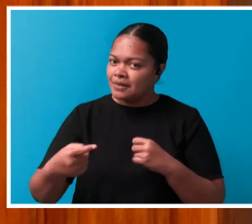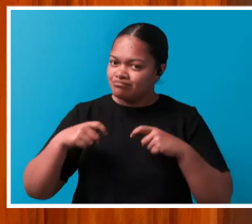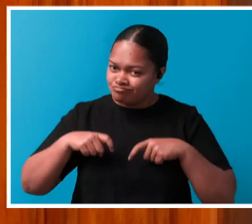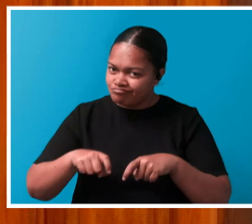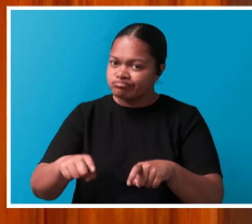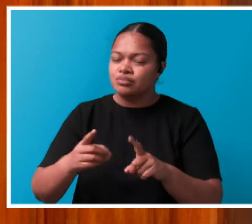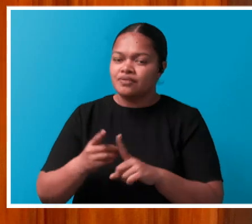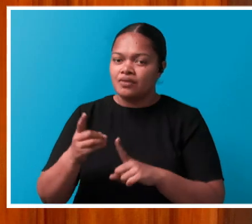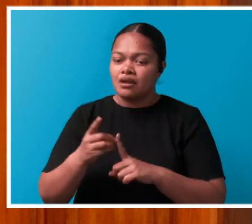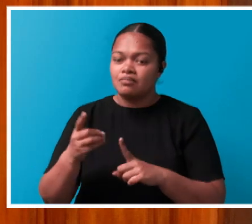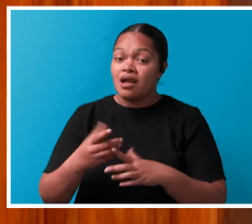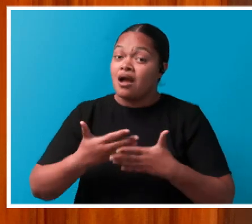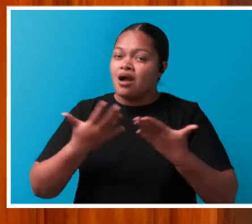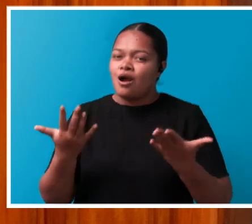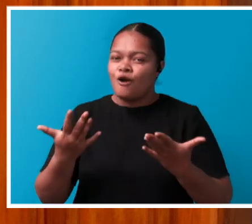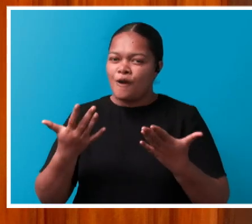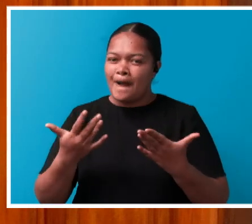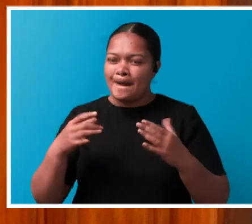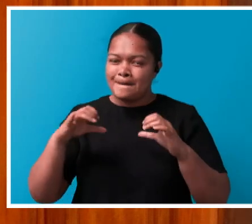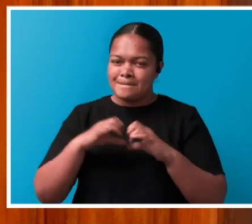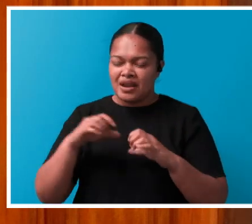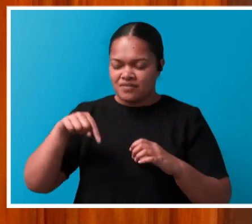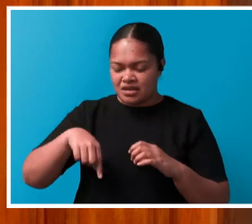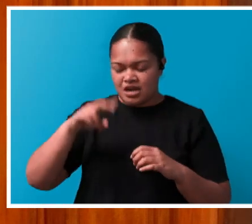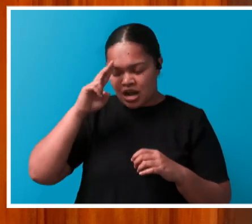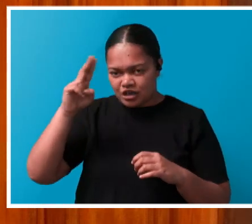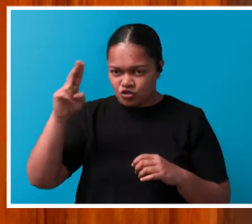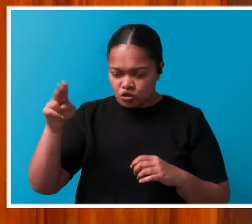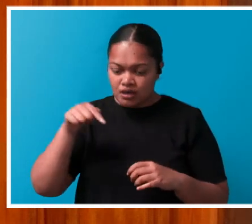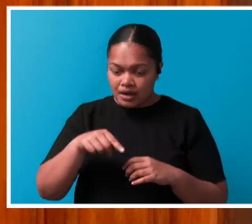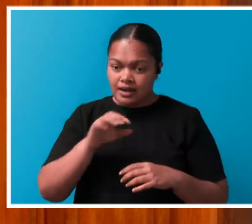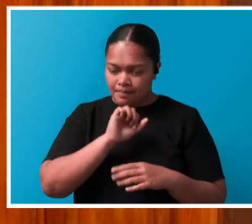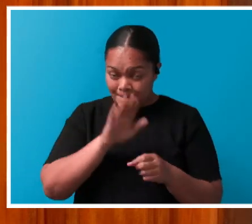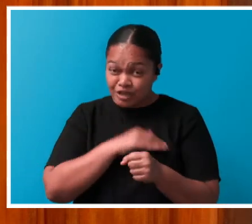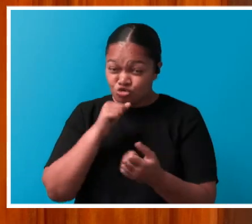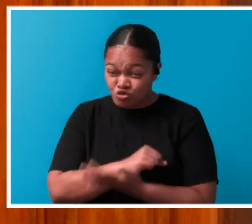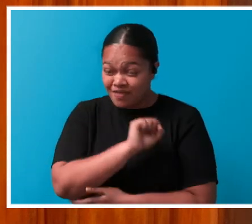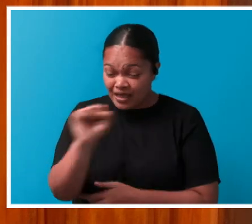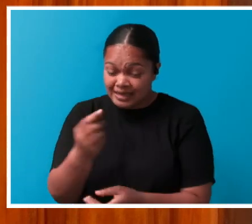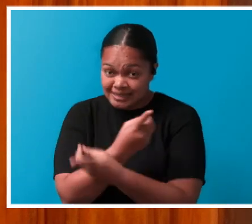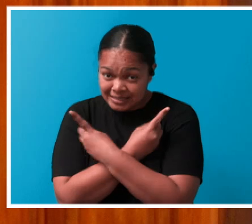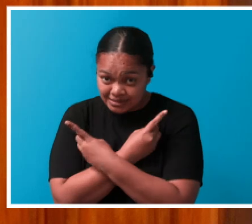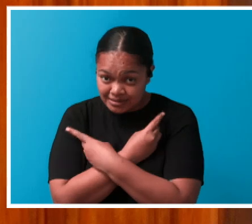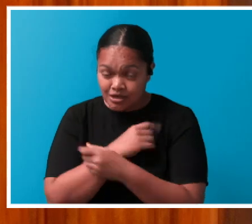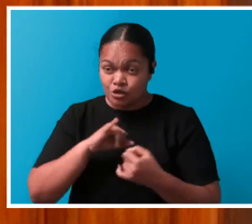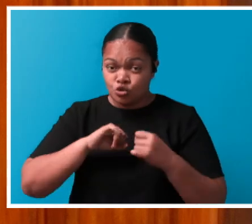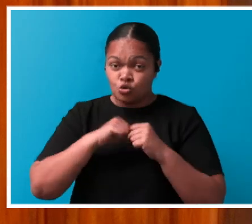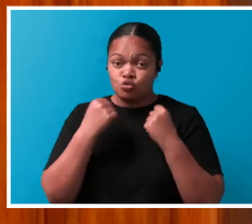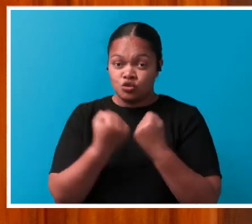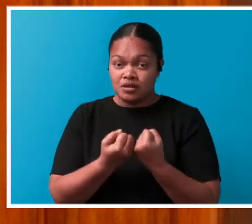our beloved nation. And the coalition government will ensure that their dignity, social stability, and